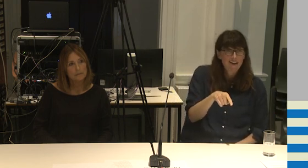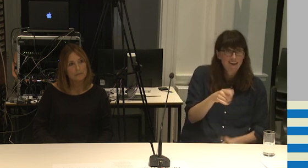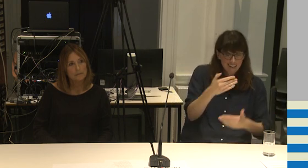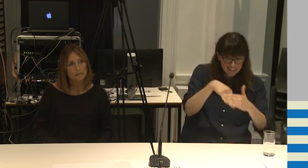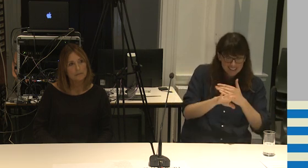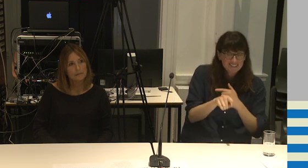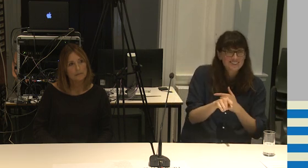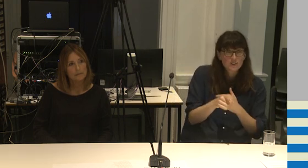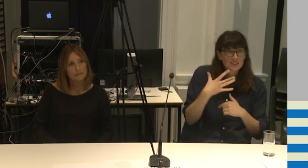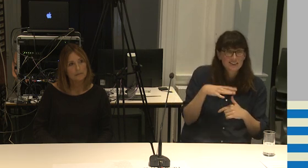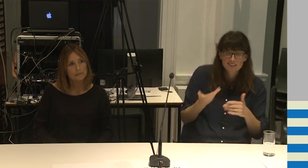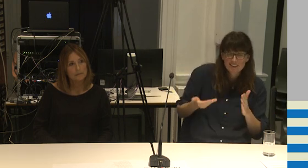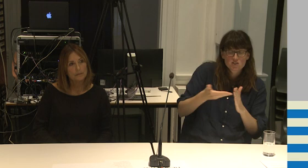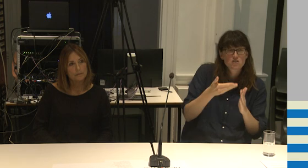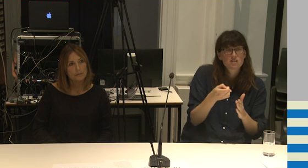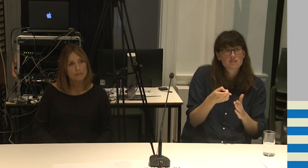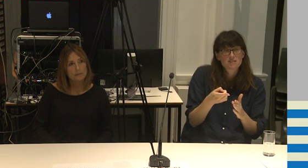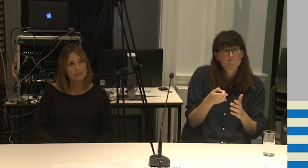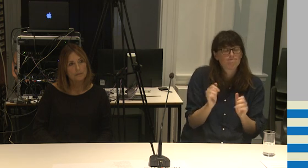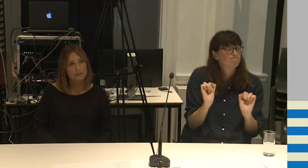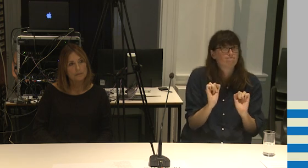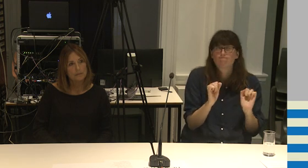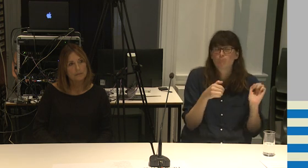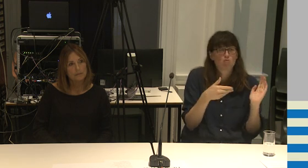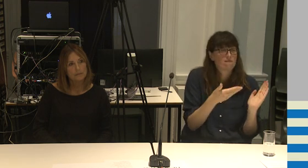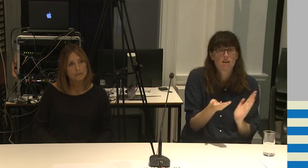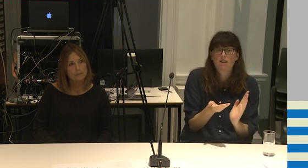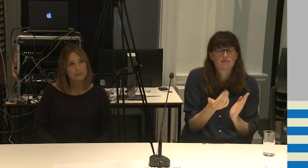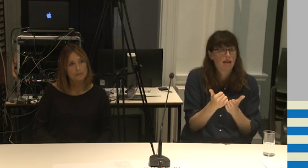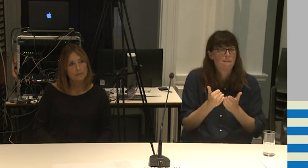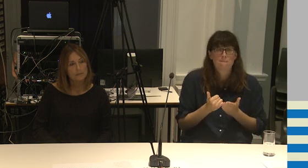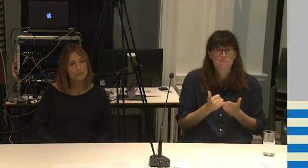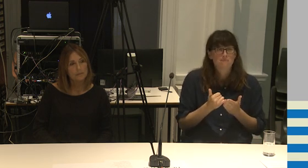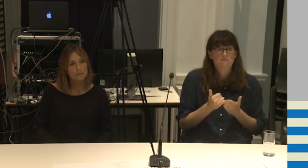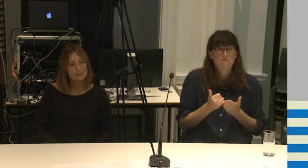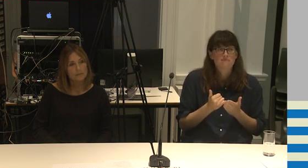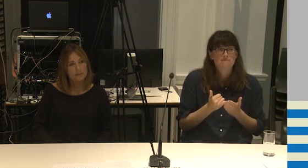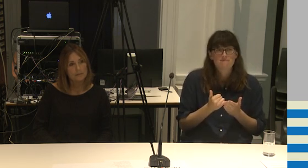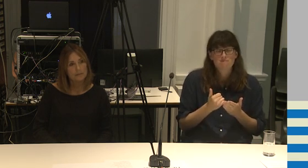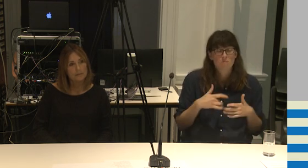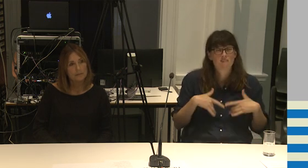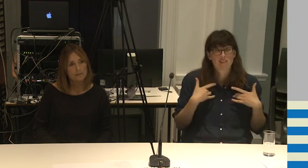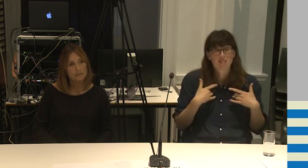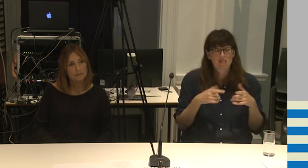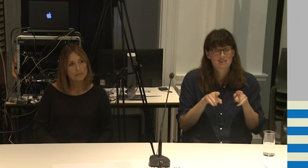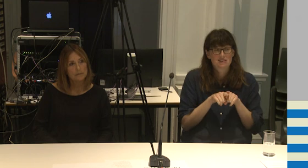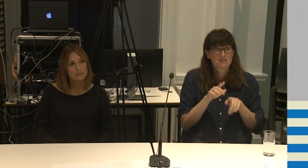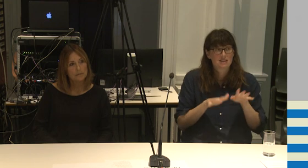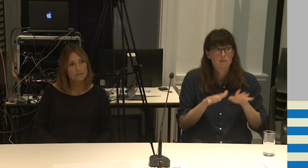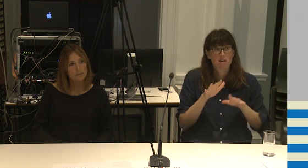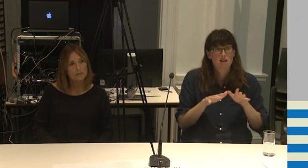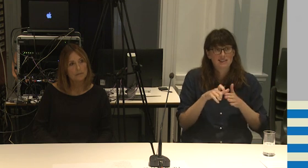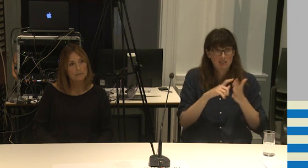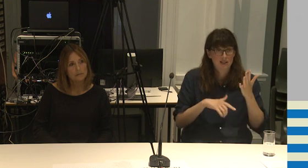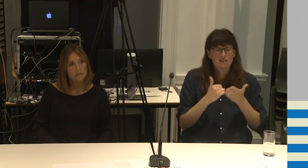the device. So they didn't provide anything that was actually helpful. It, for me, it was a very similar experience to